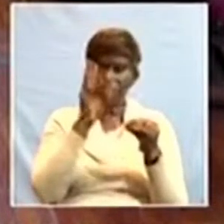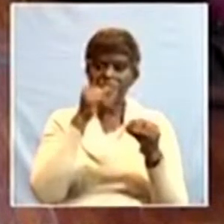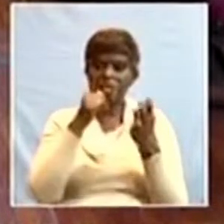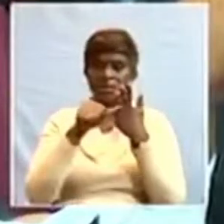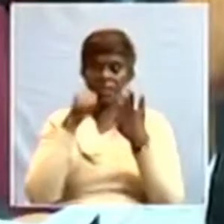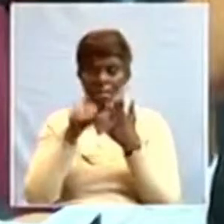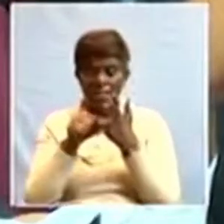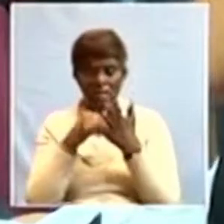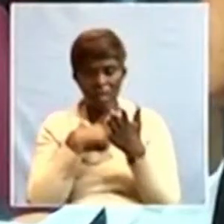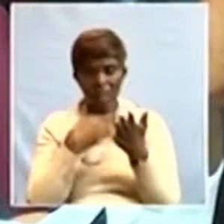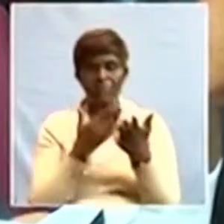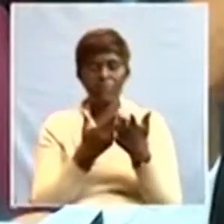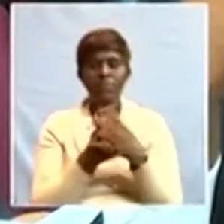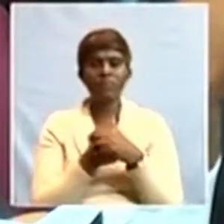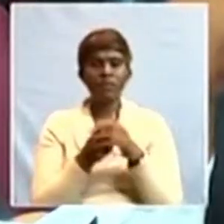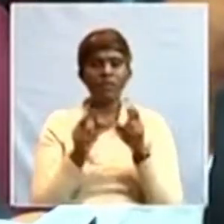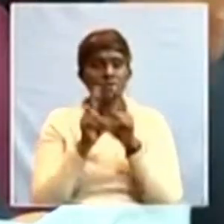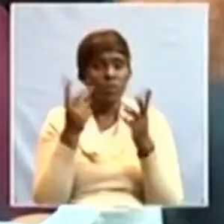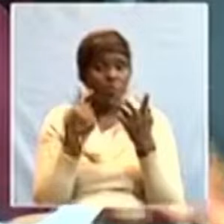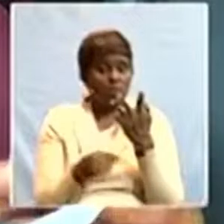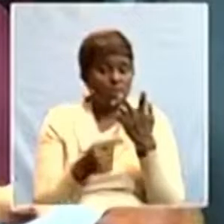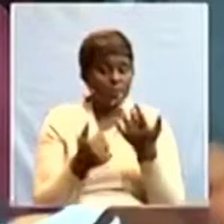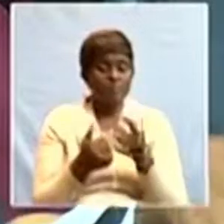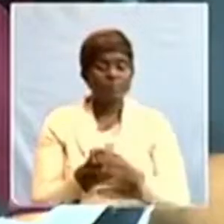letters. Okay. So what?